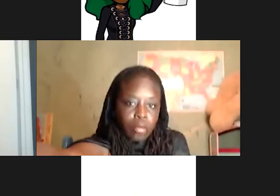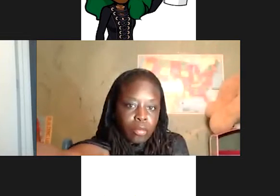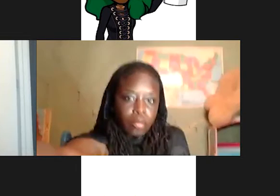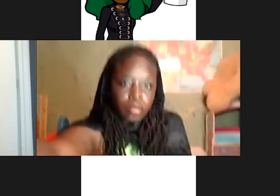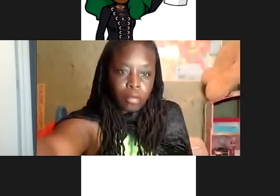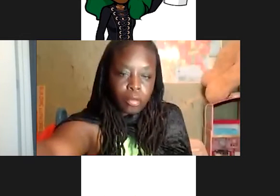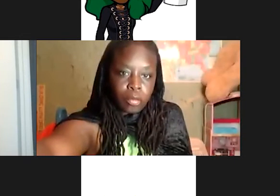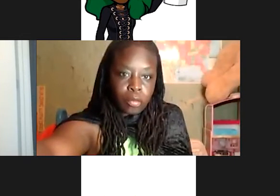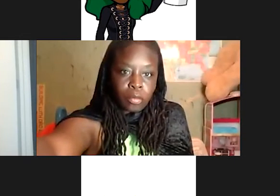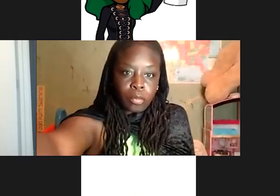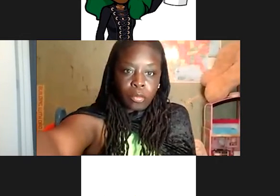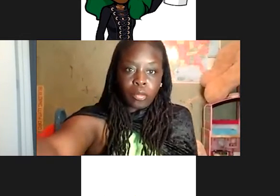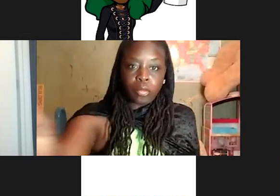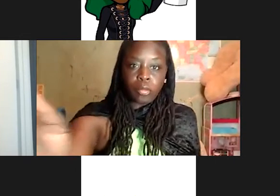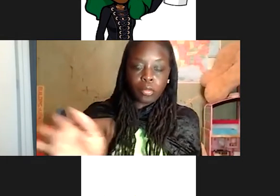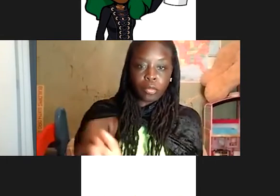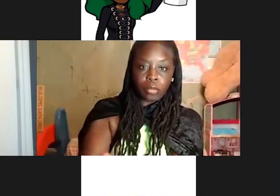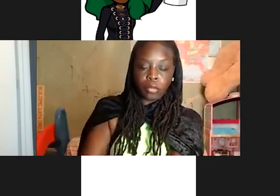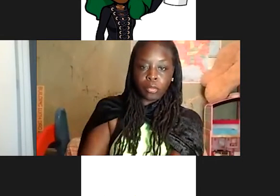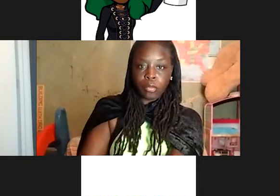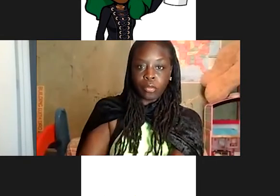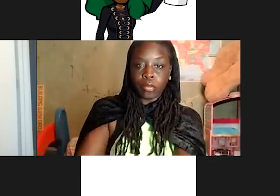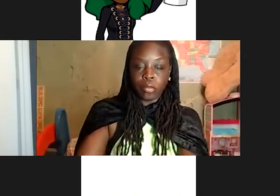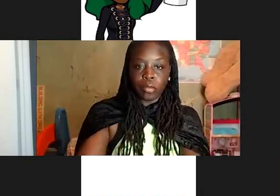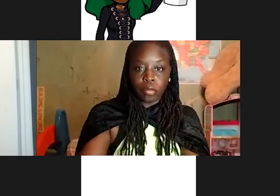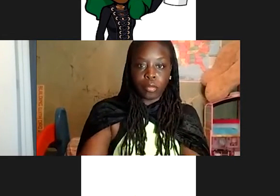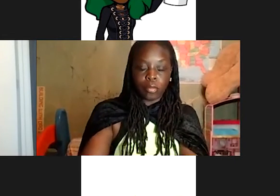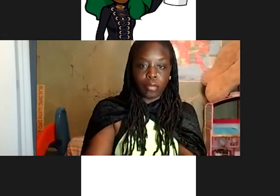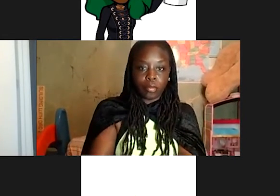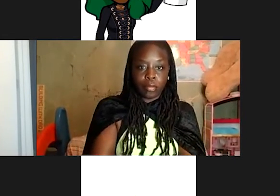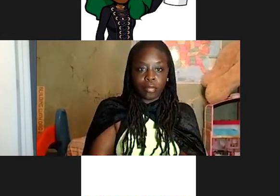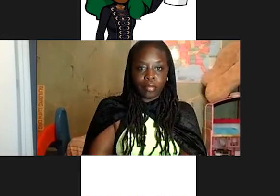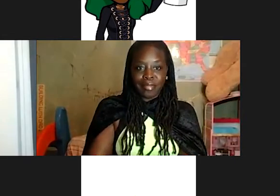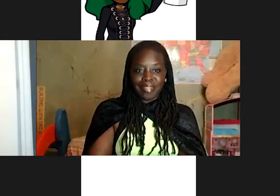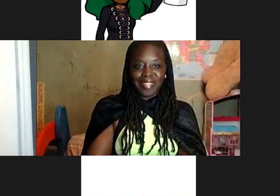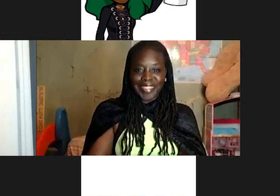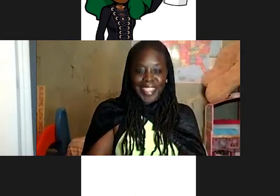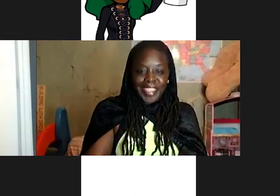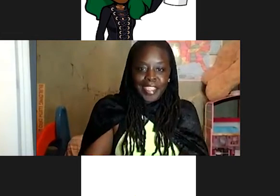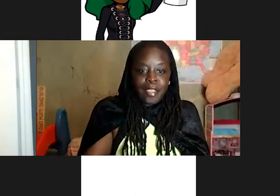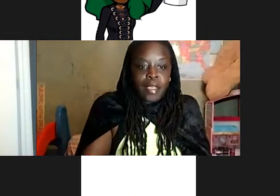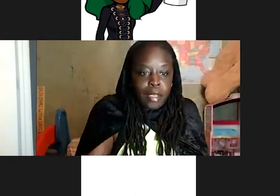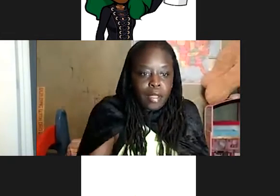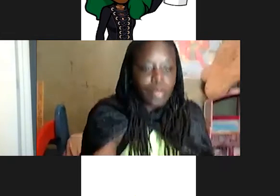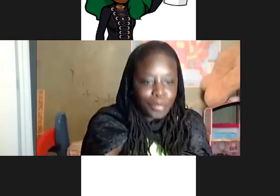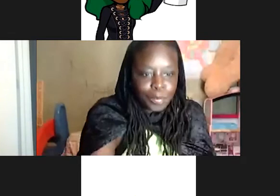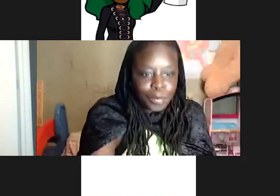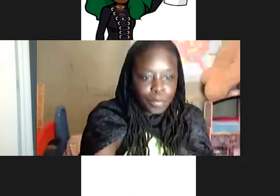ado, I will hand it over to our first panelist, Ms. Christine.